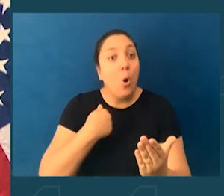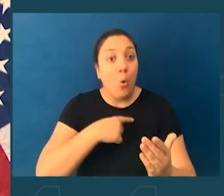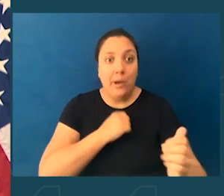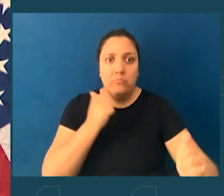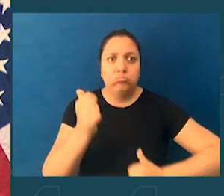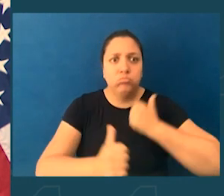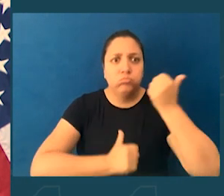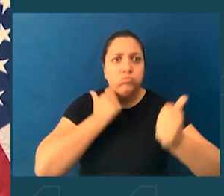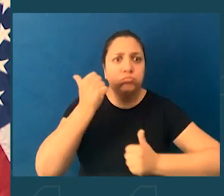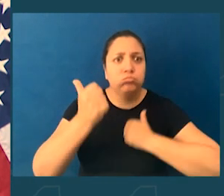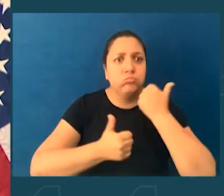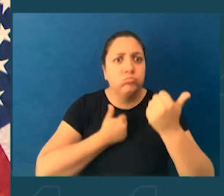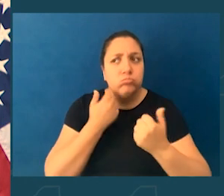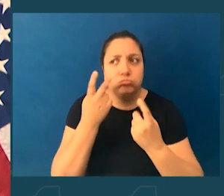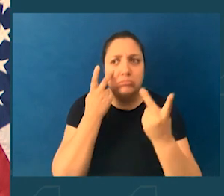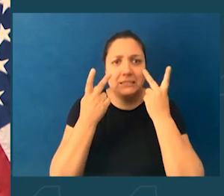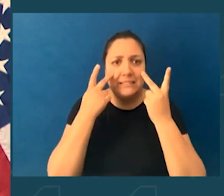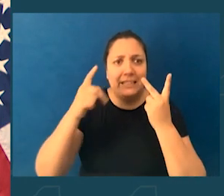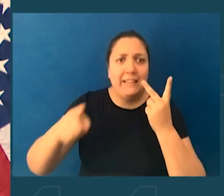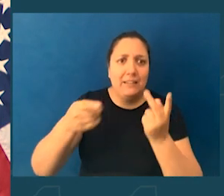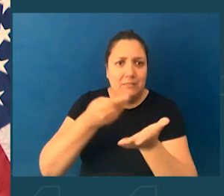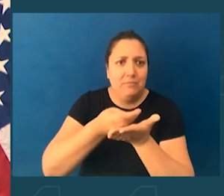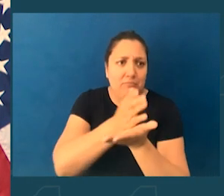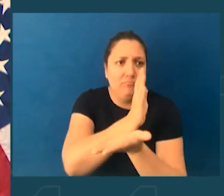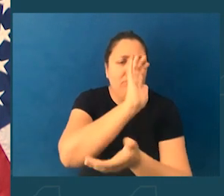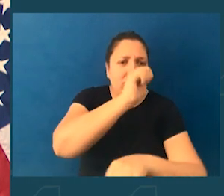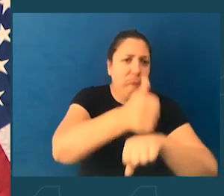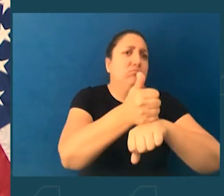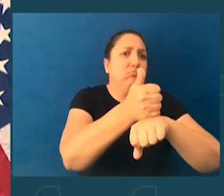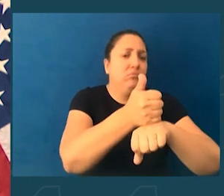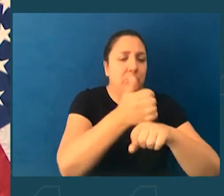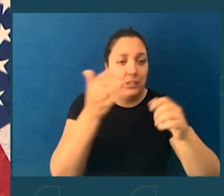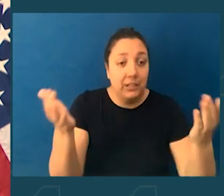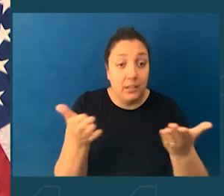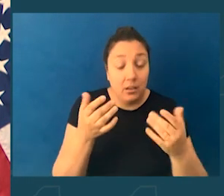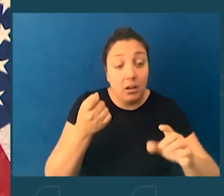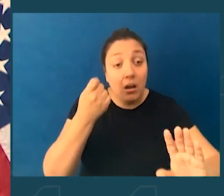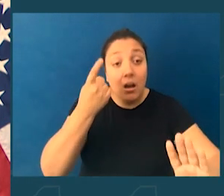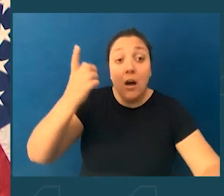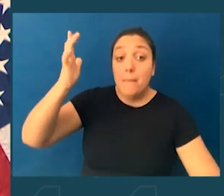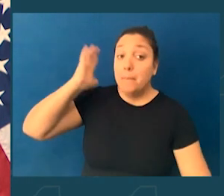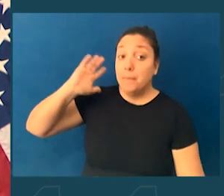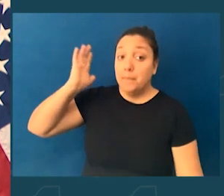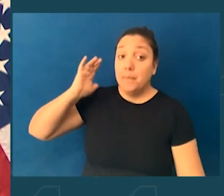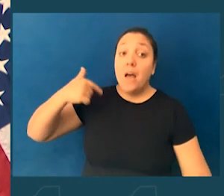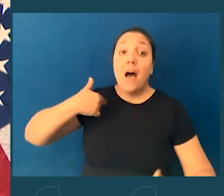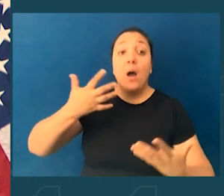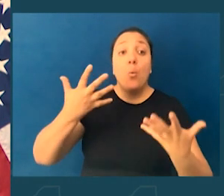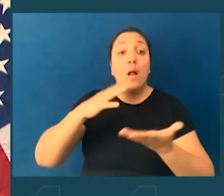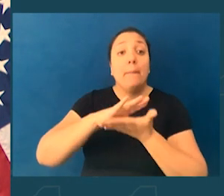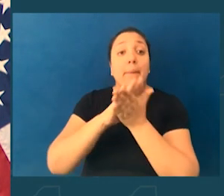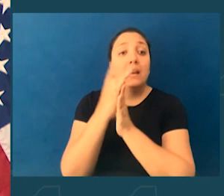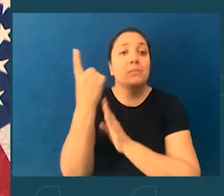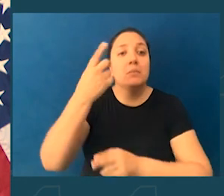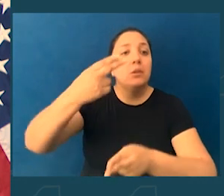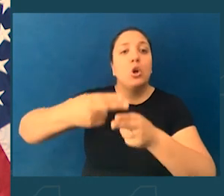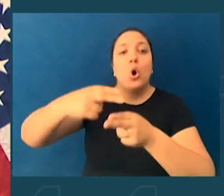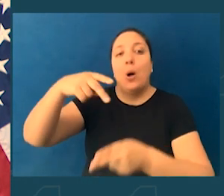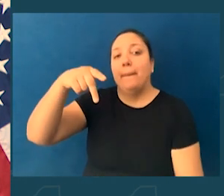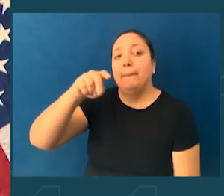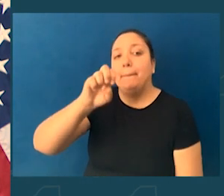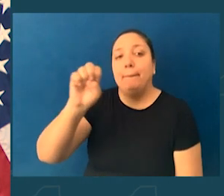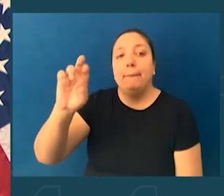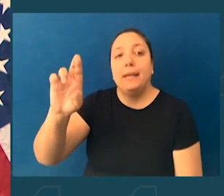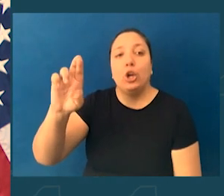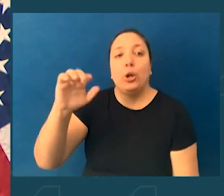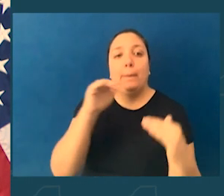here in Western New York. Professionally, I became a peer, someone who can share their behavioral health experience